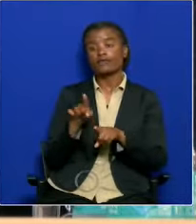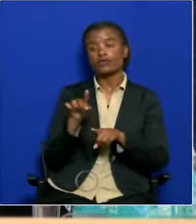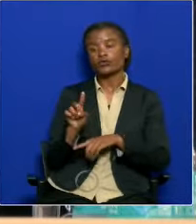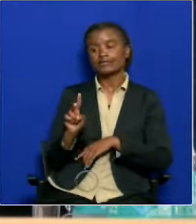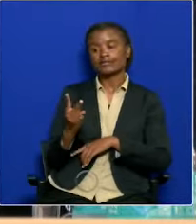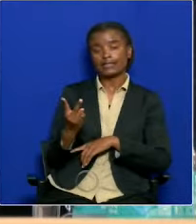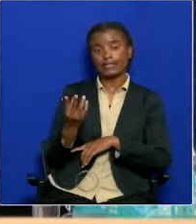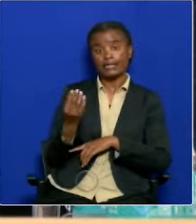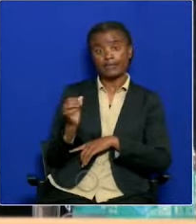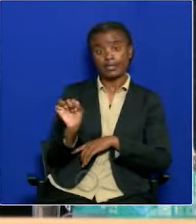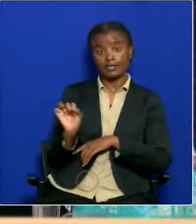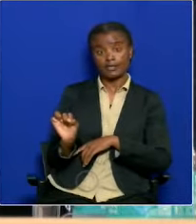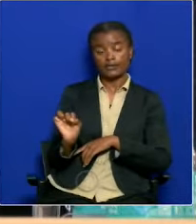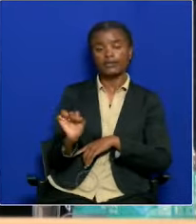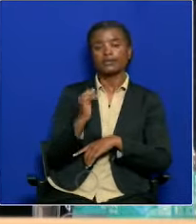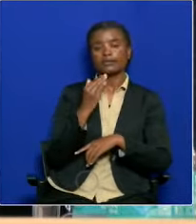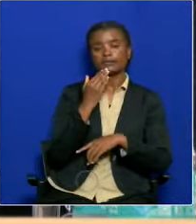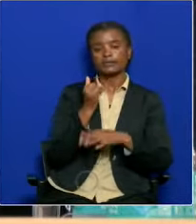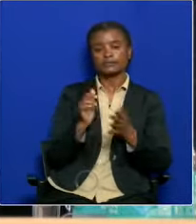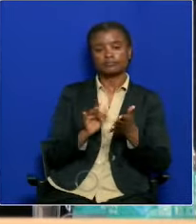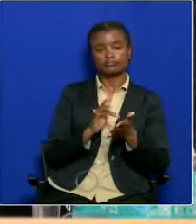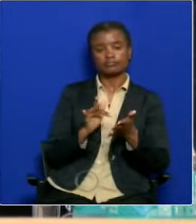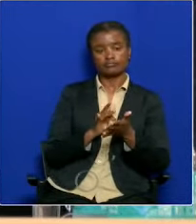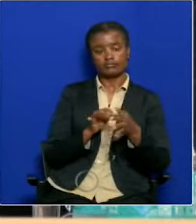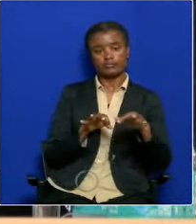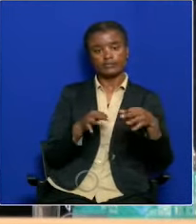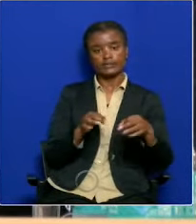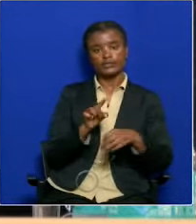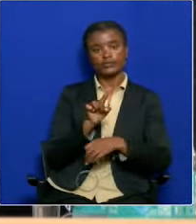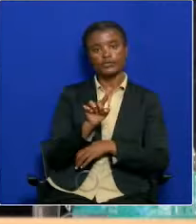to page 146,